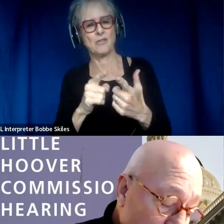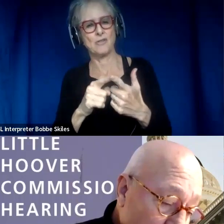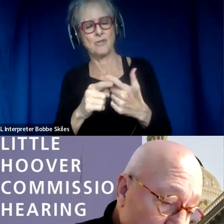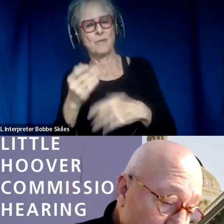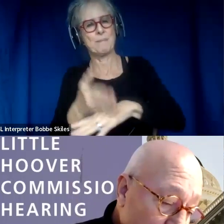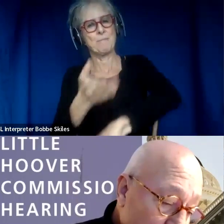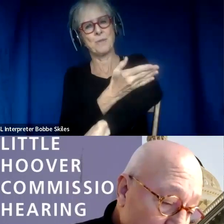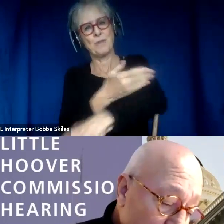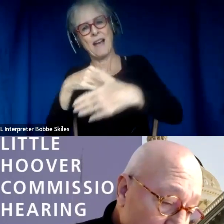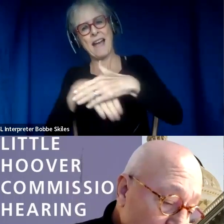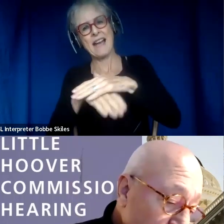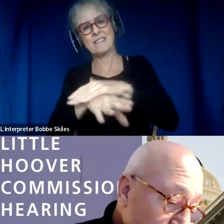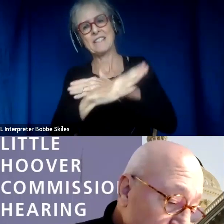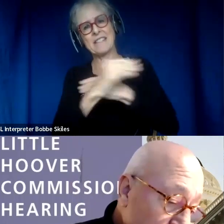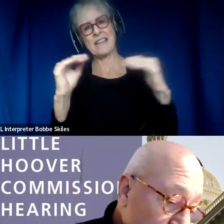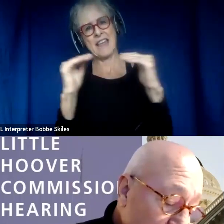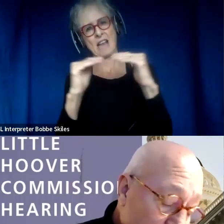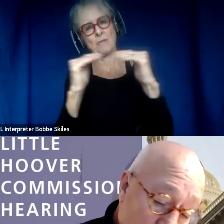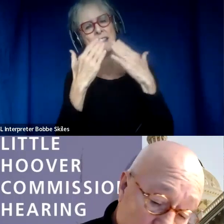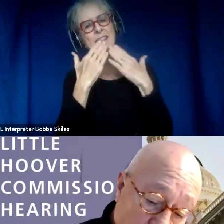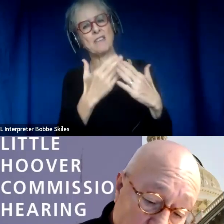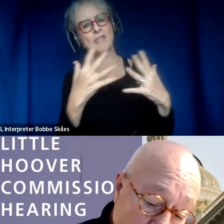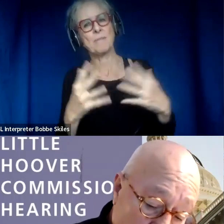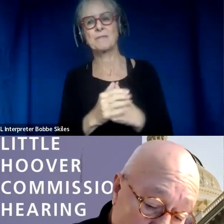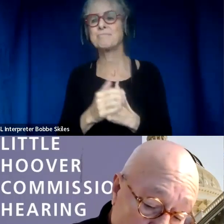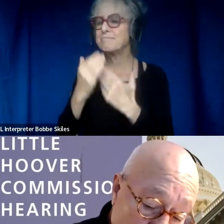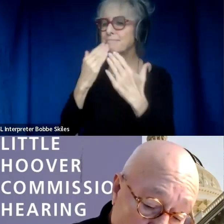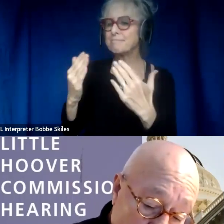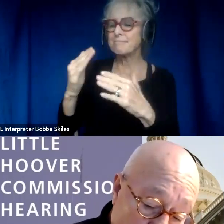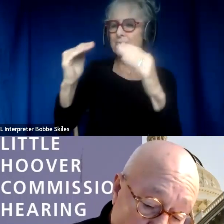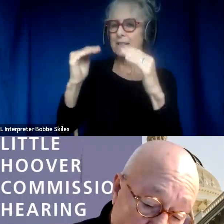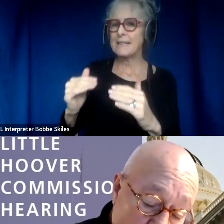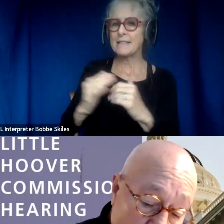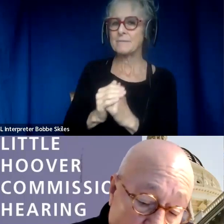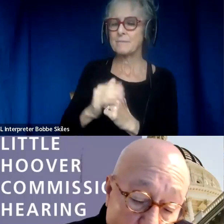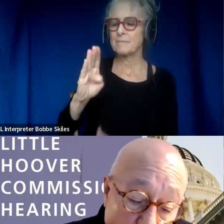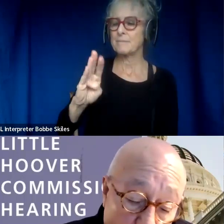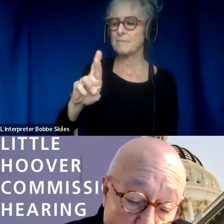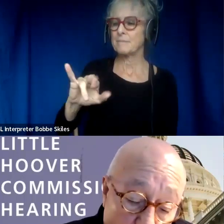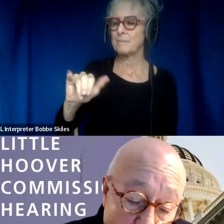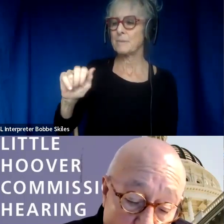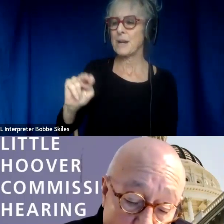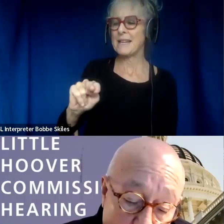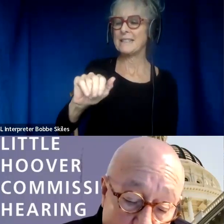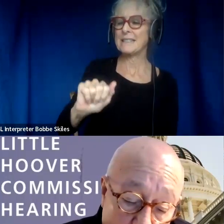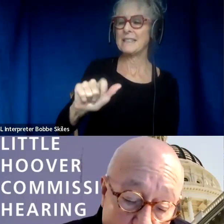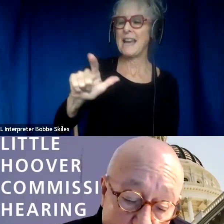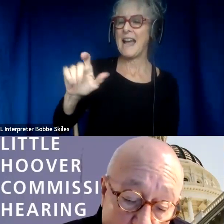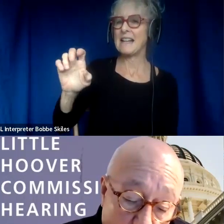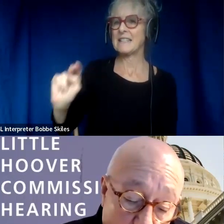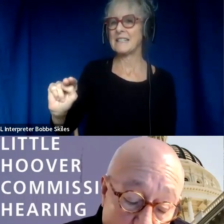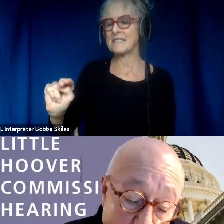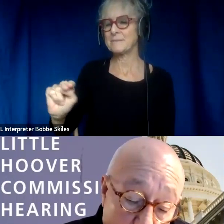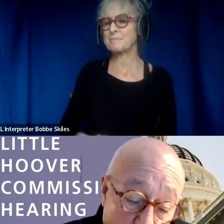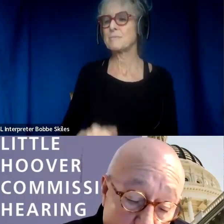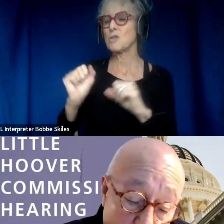and equity. Thank you so much. Thank you, Yvette. Next, we're moving on to Brian Allen. Brian, you should now have the